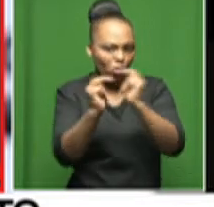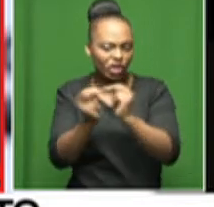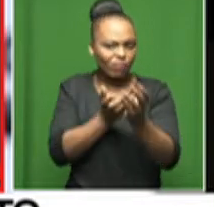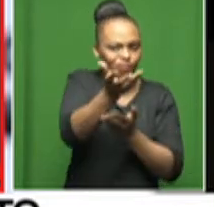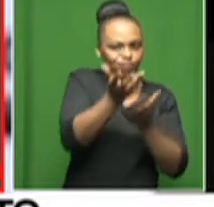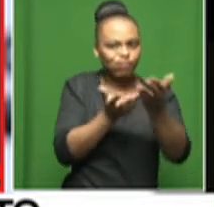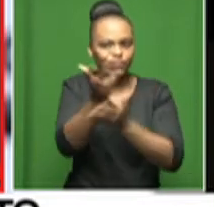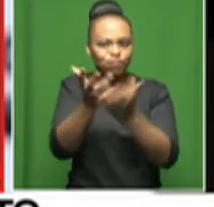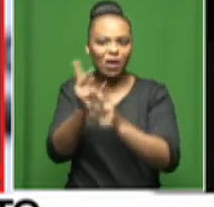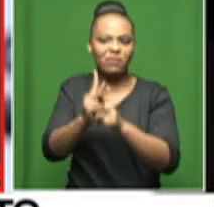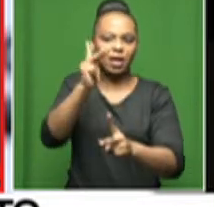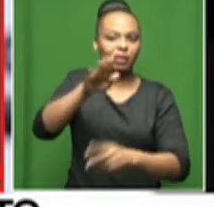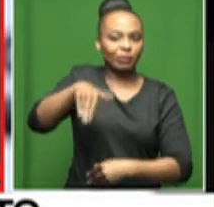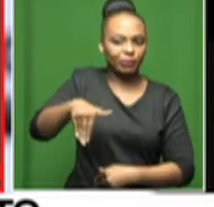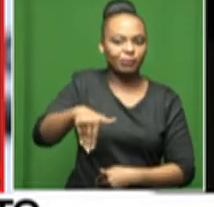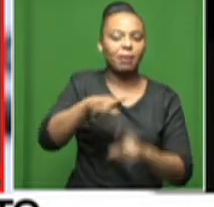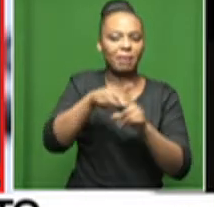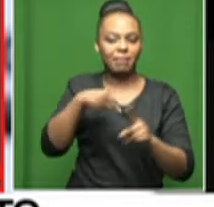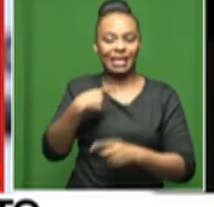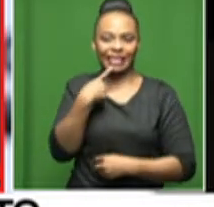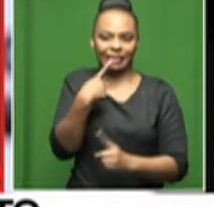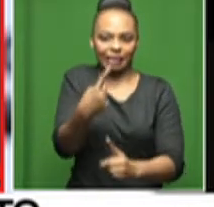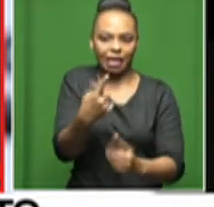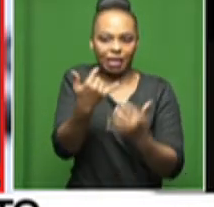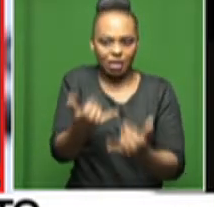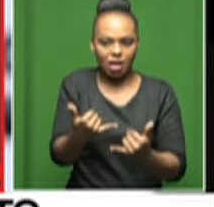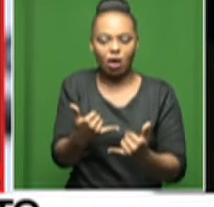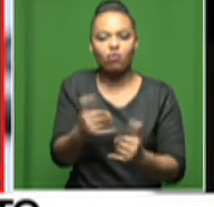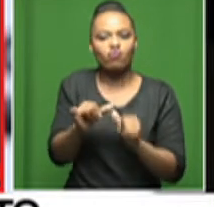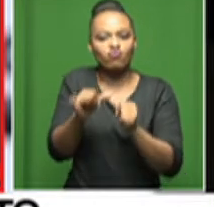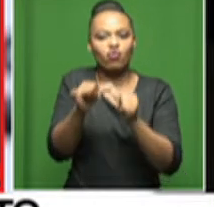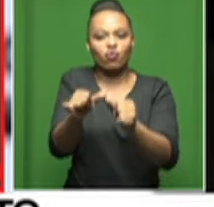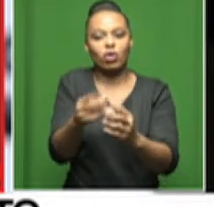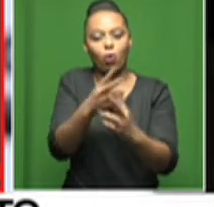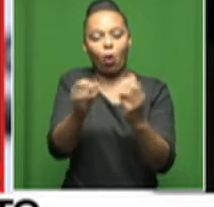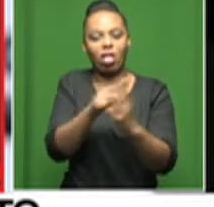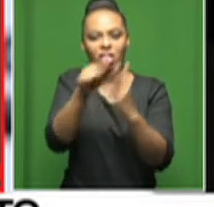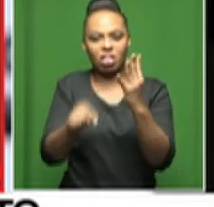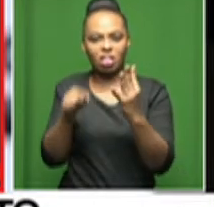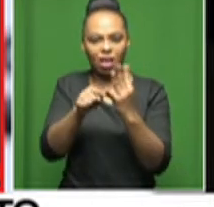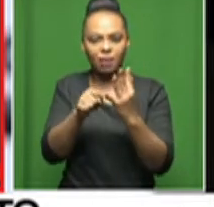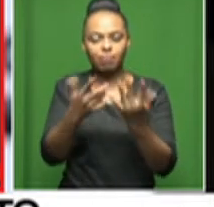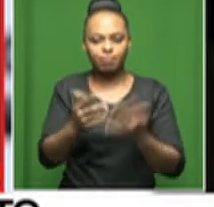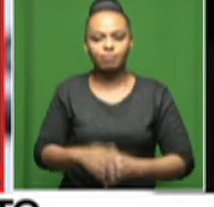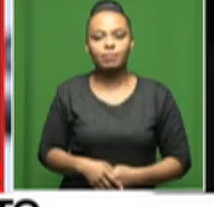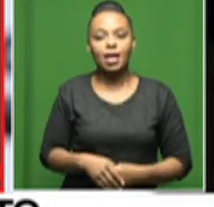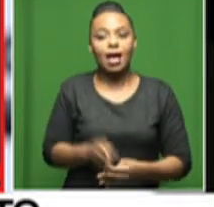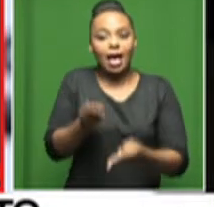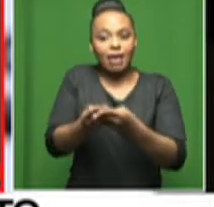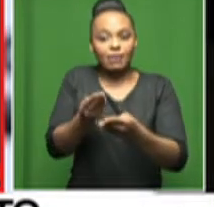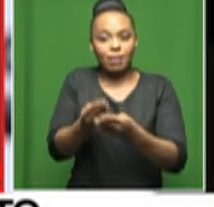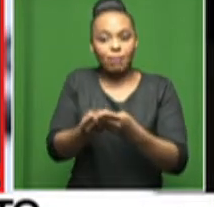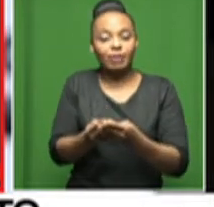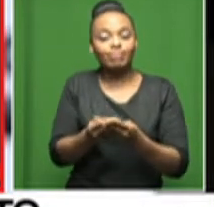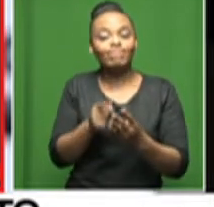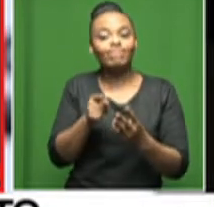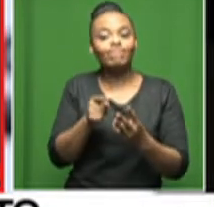we're finalizing, but we can just say we will be able to move on with all of that. In other words, available for